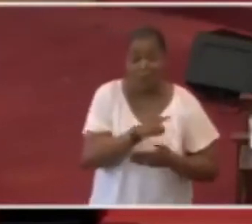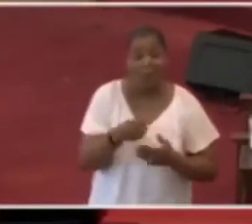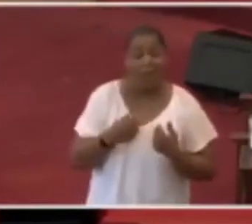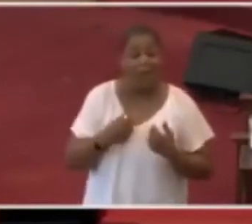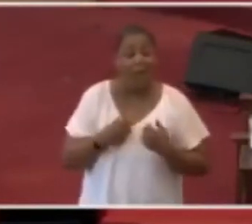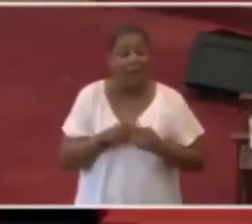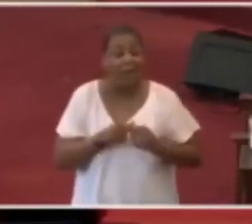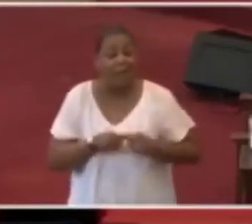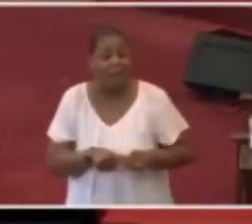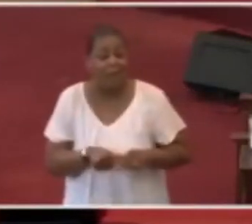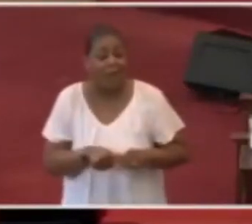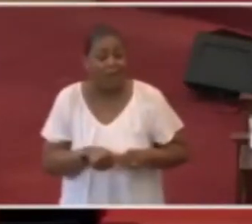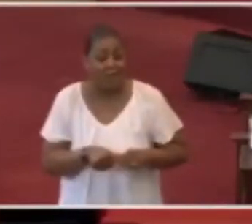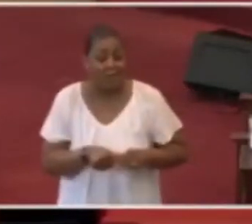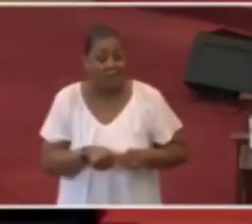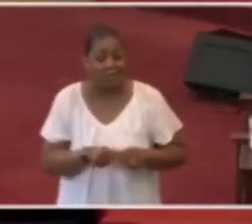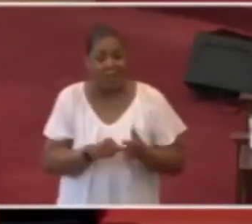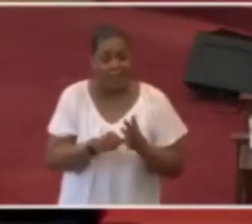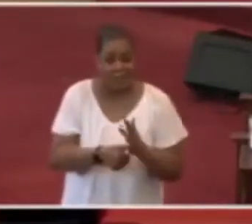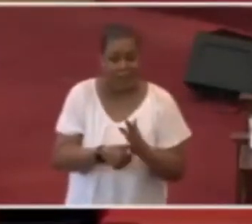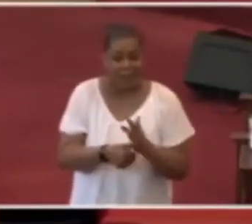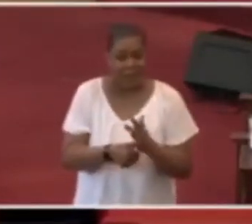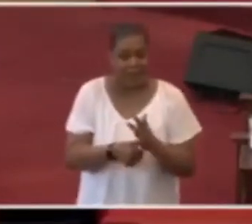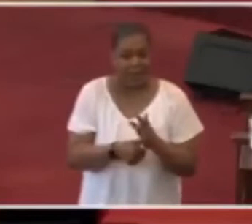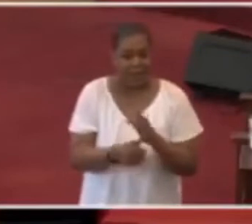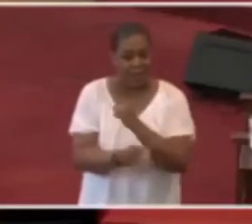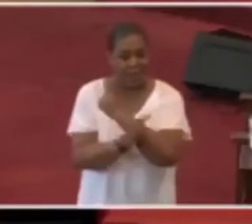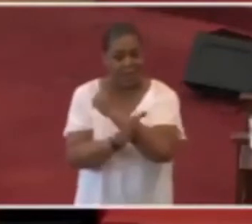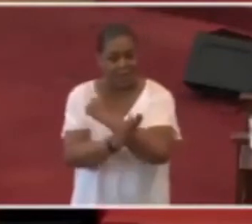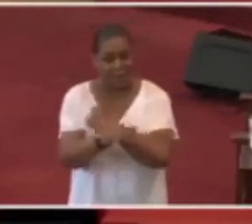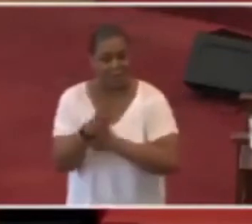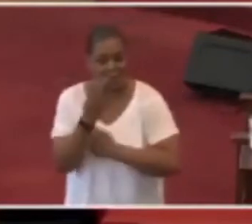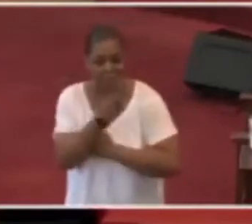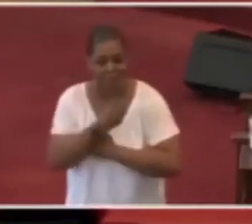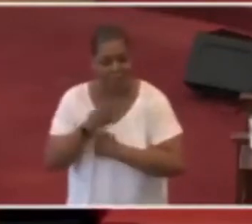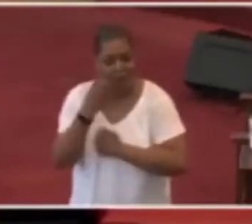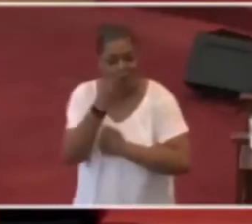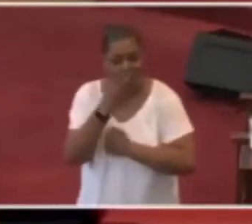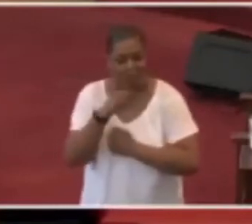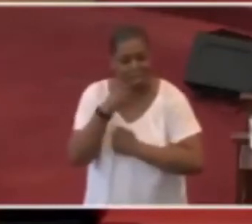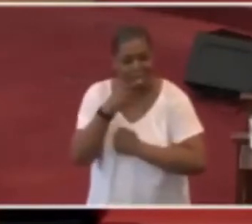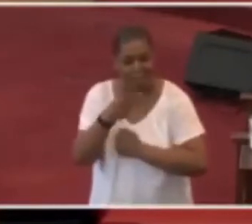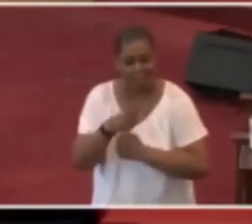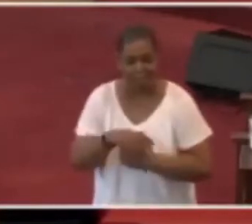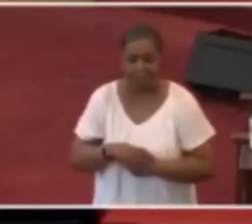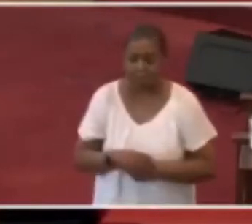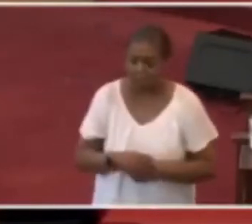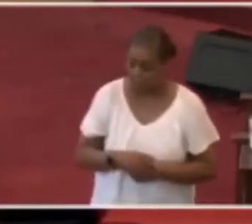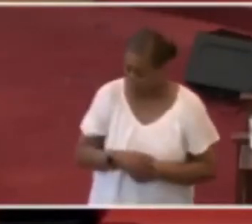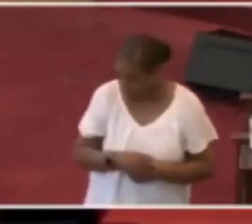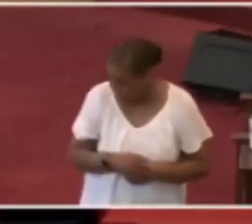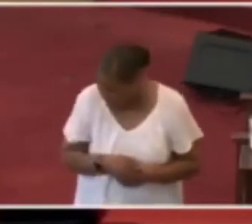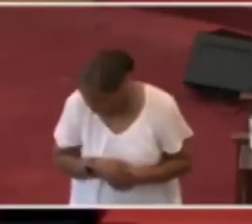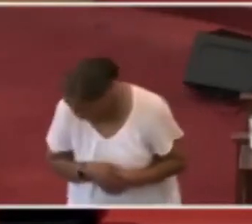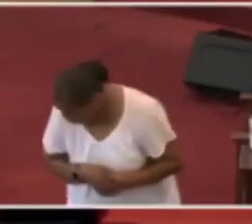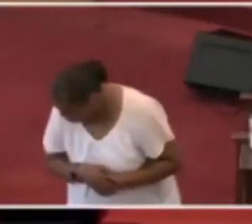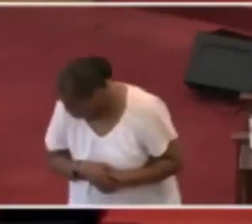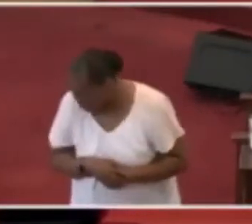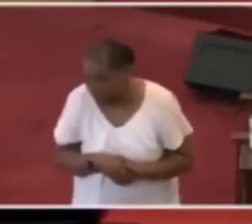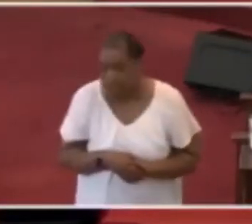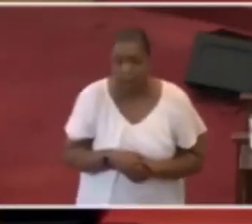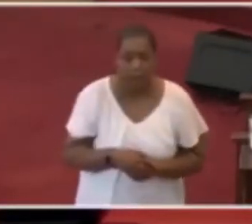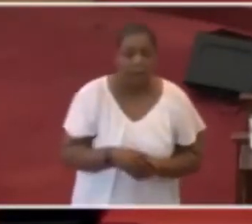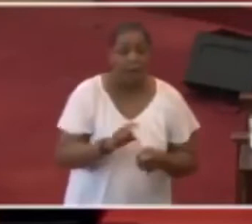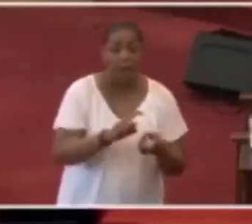such an impact on you that it will guard your tongue. Are y'all talking to me in here? It'll change and